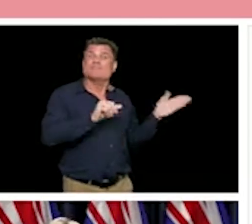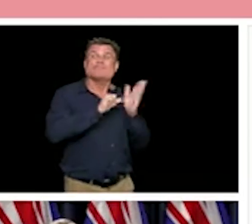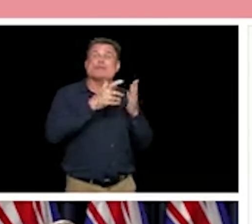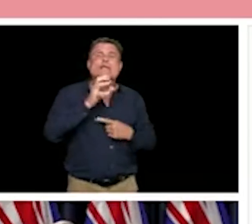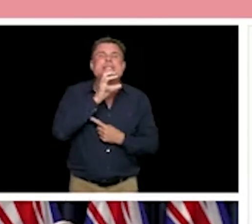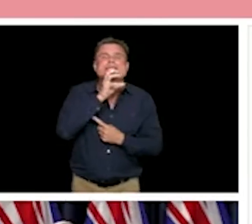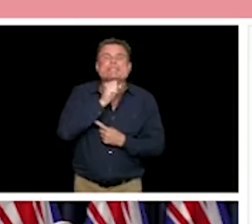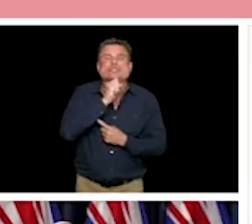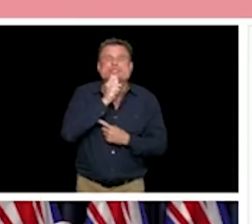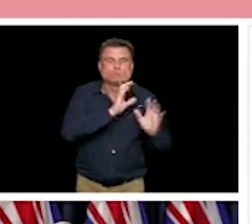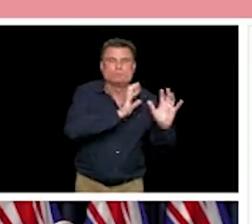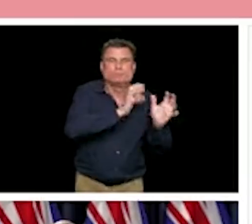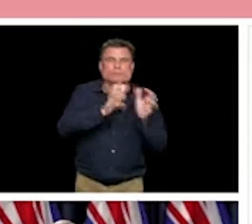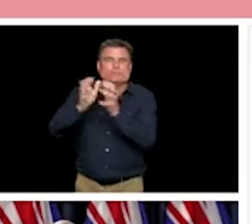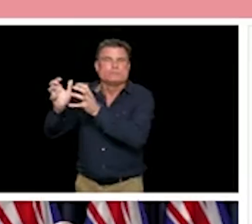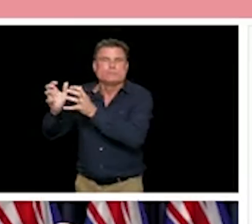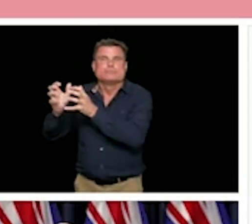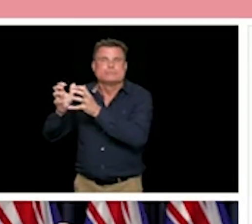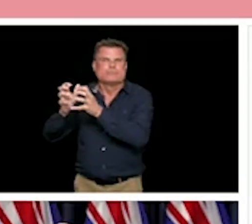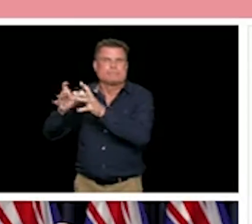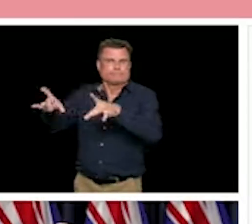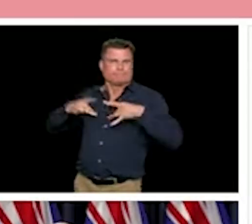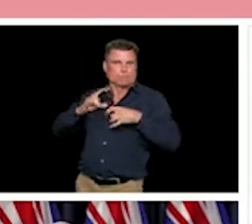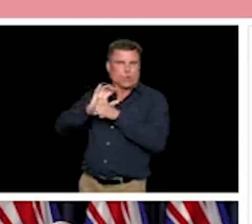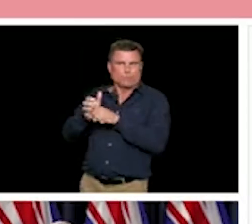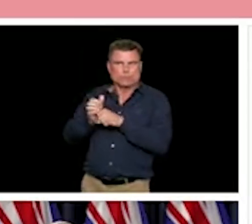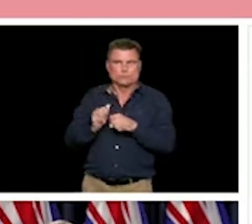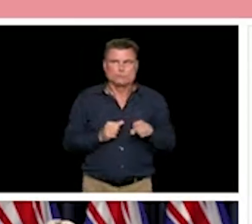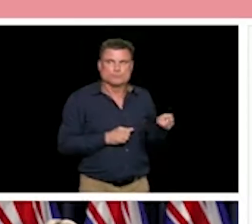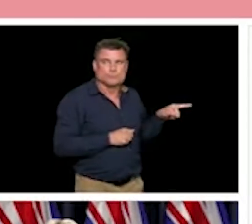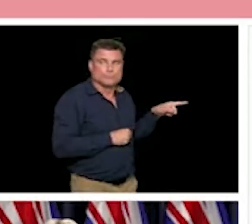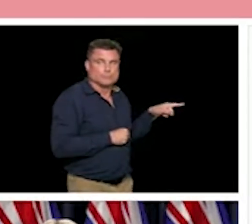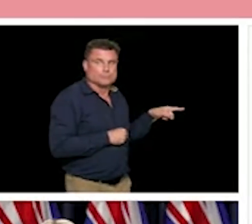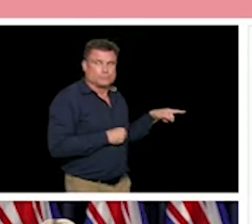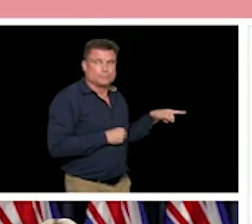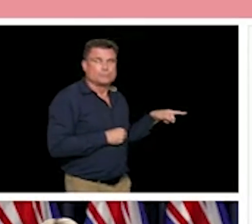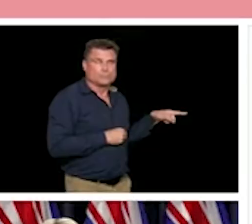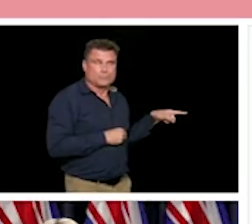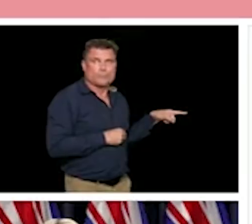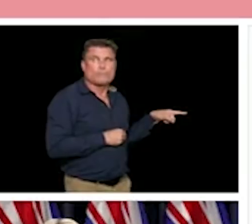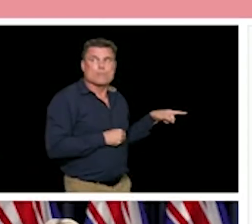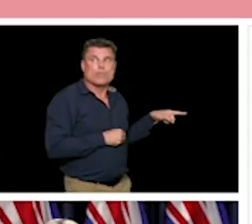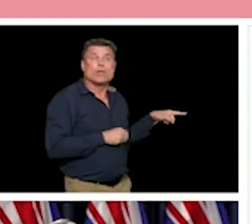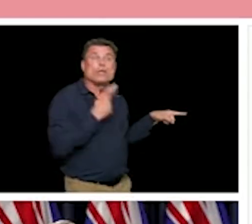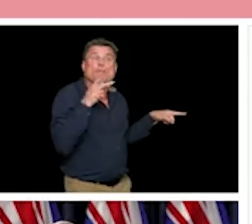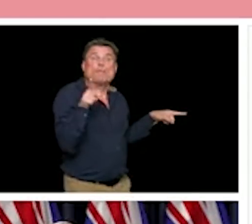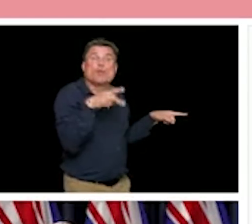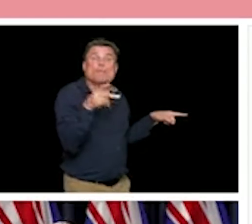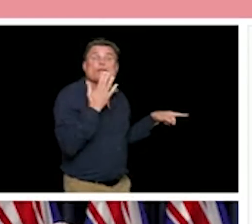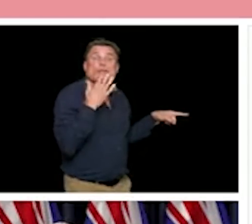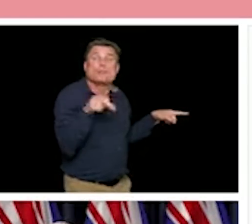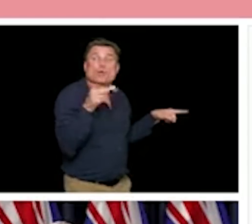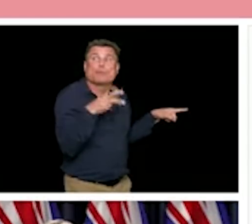over time, but what you can see from this figure is that we've started to see a rapid increase